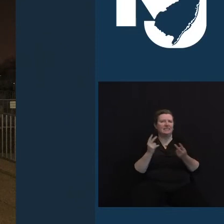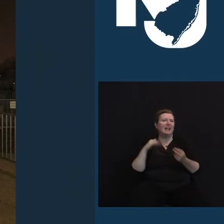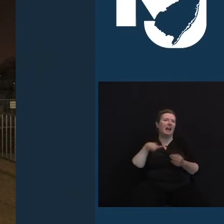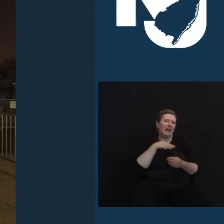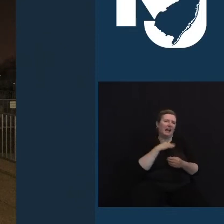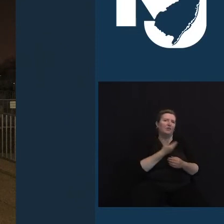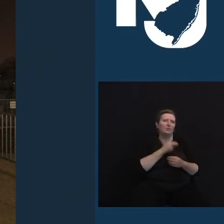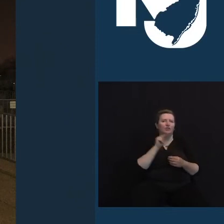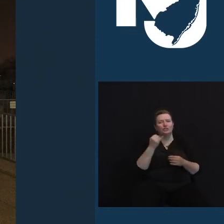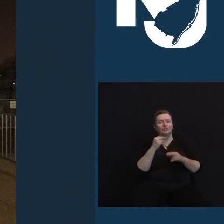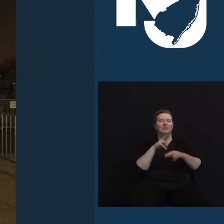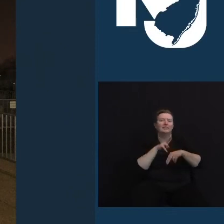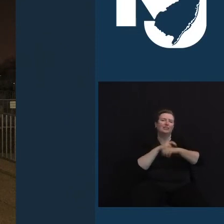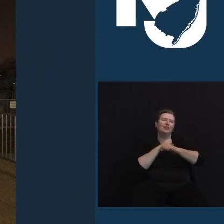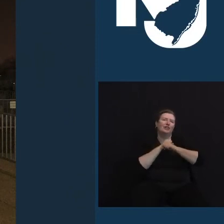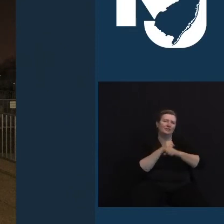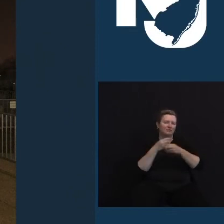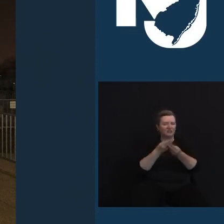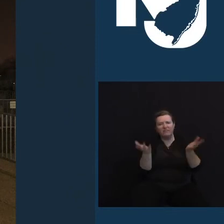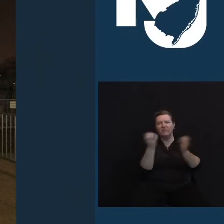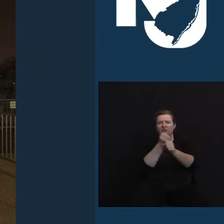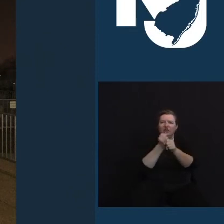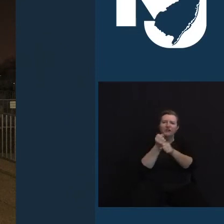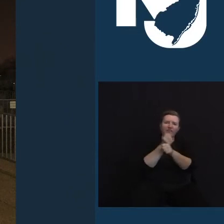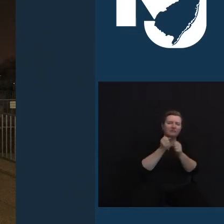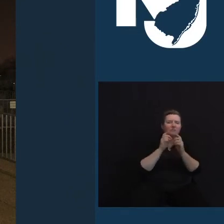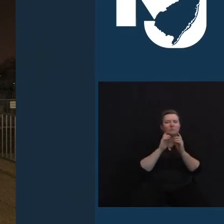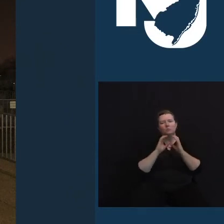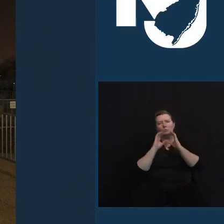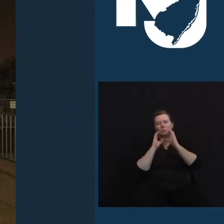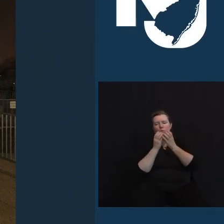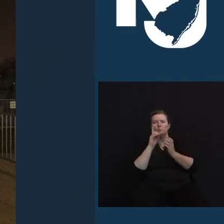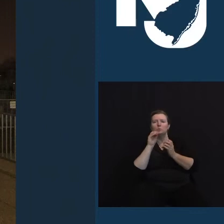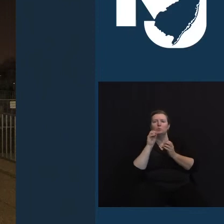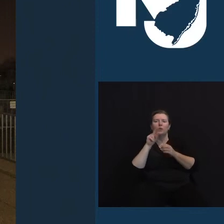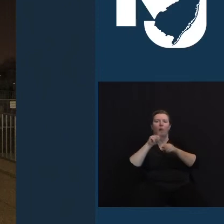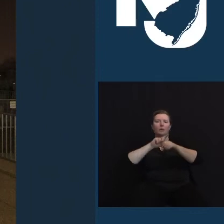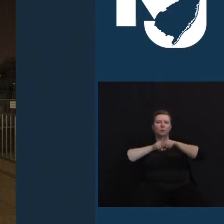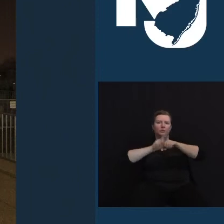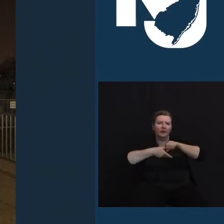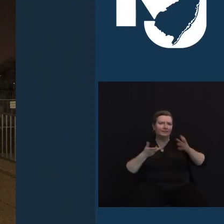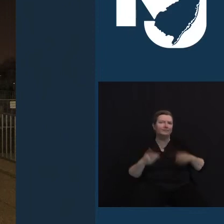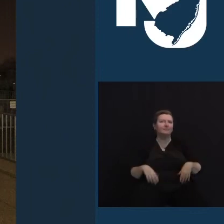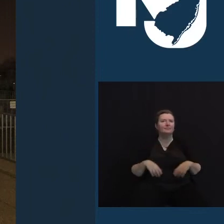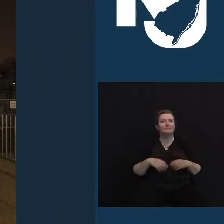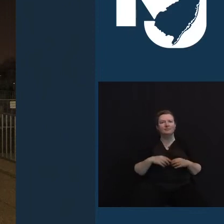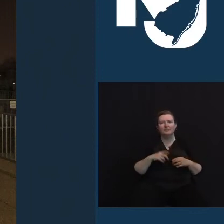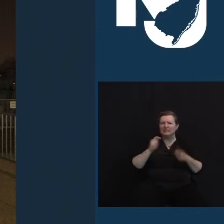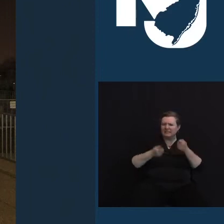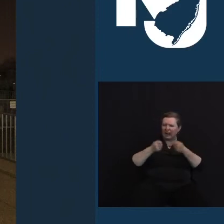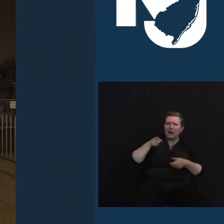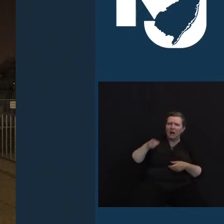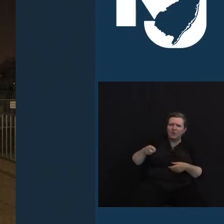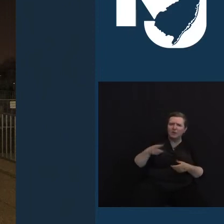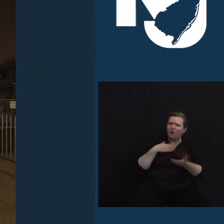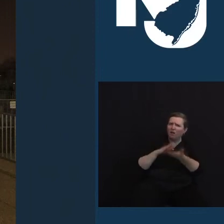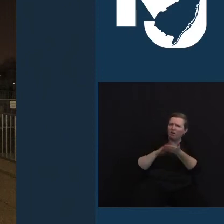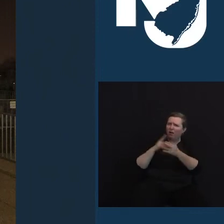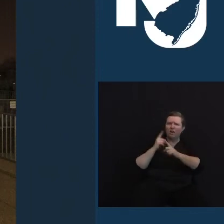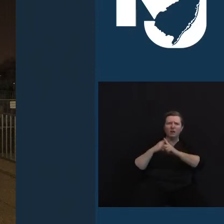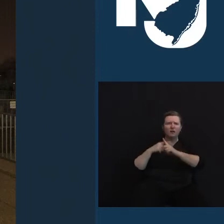and keep them fueled up for their task. And he sent me literally a long text last night just gushing about the service for these men and